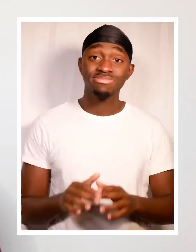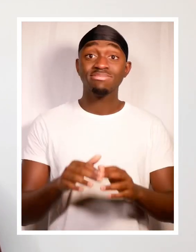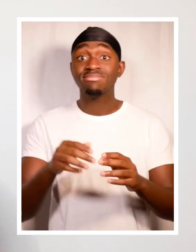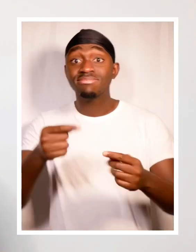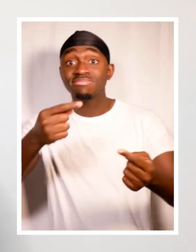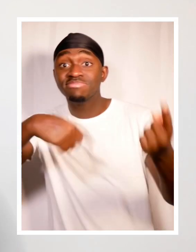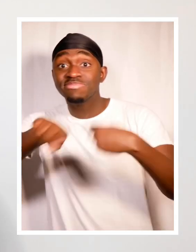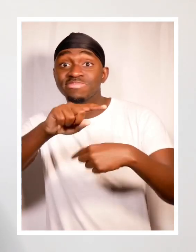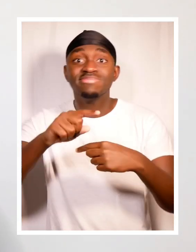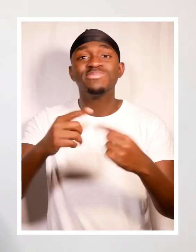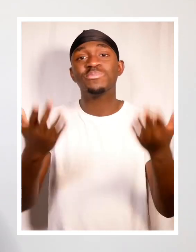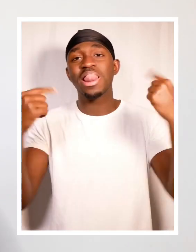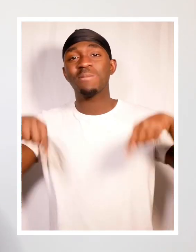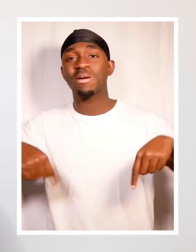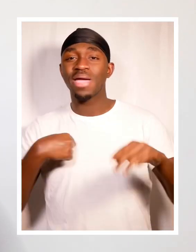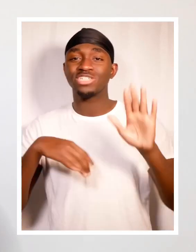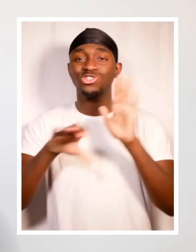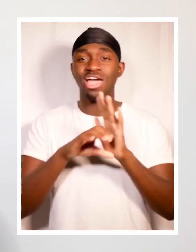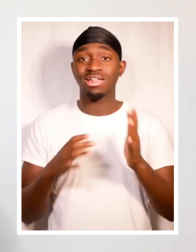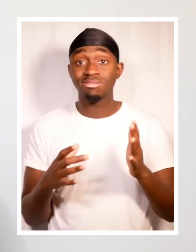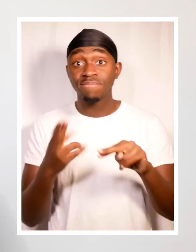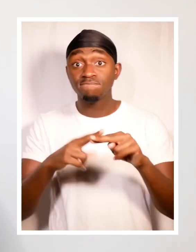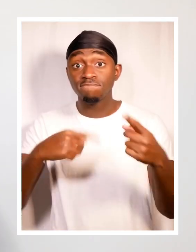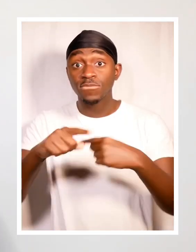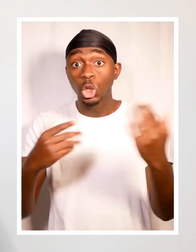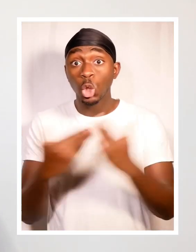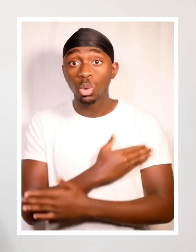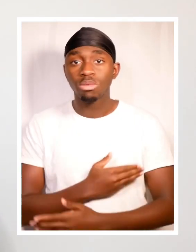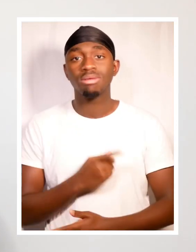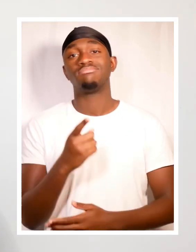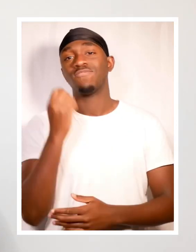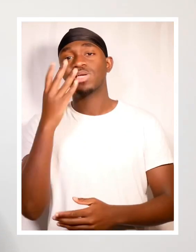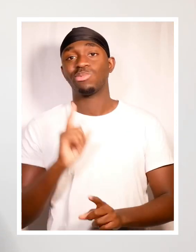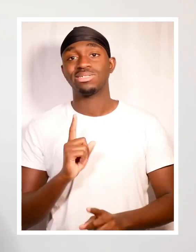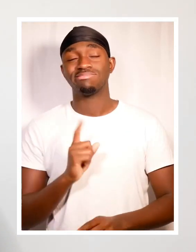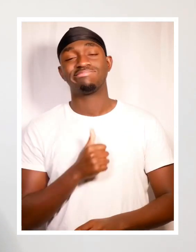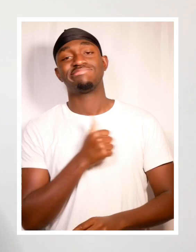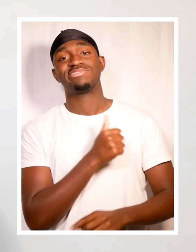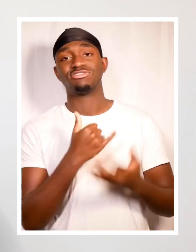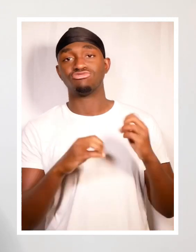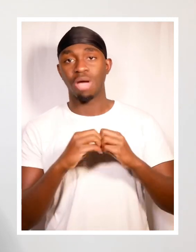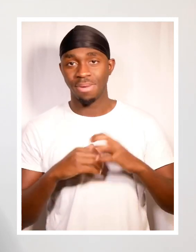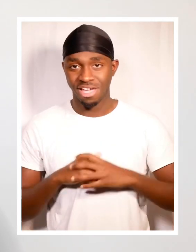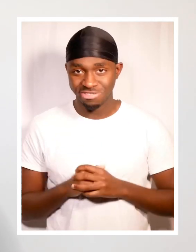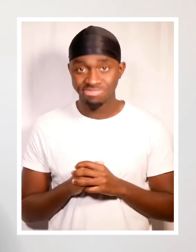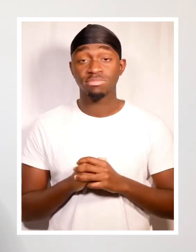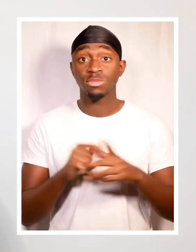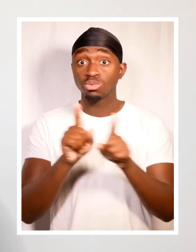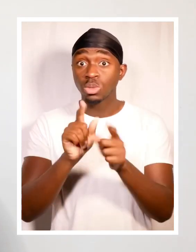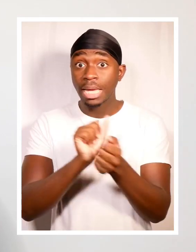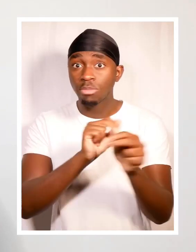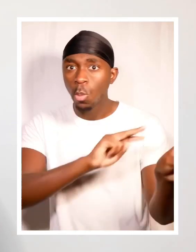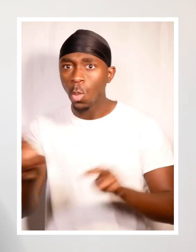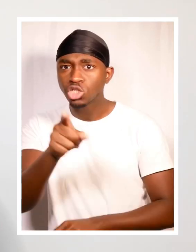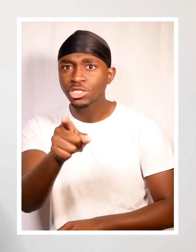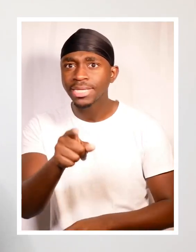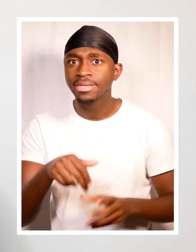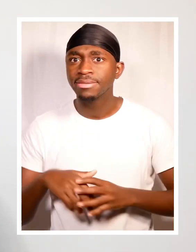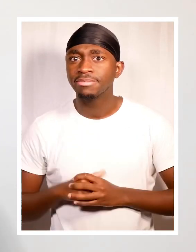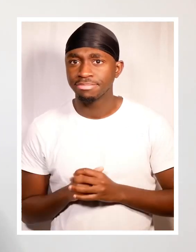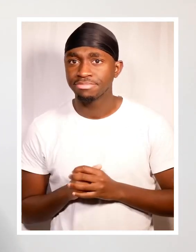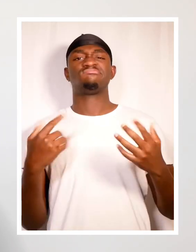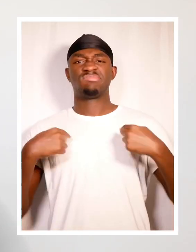hi guys and welcome back to my channel if you're new here don't forget to hit the subscribe button and keep watching